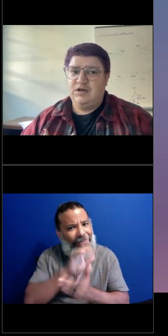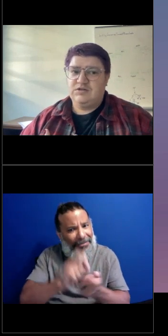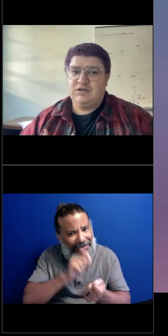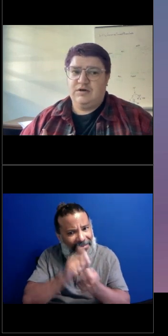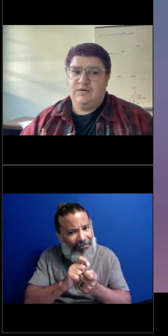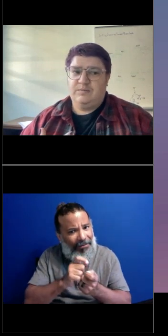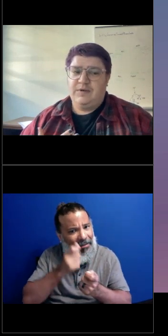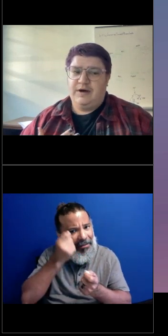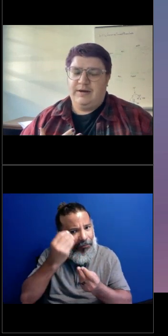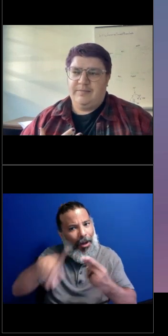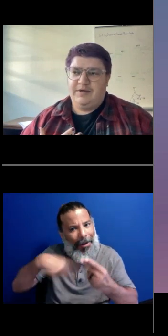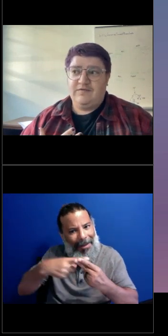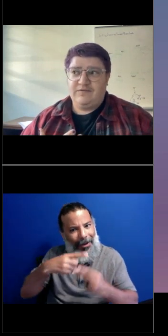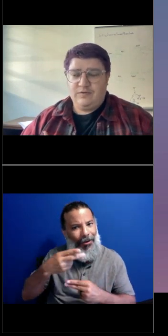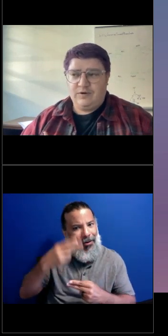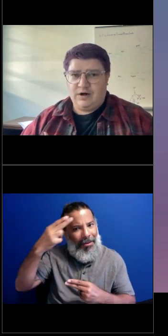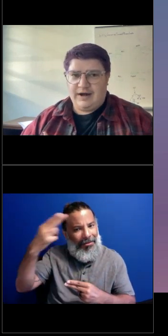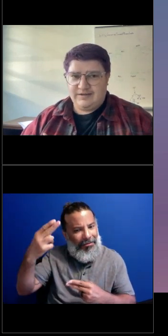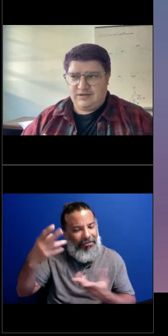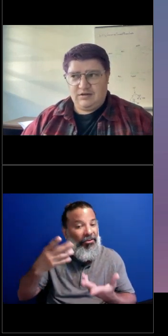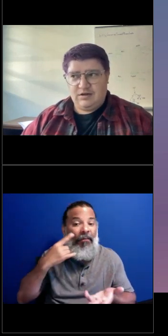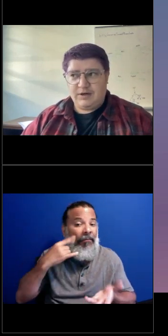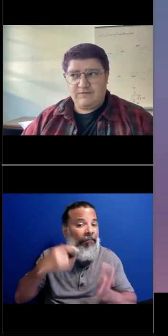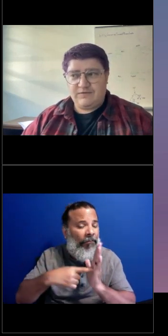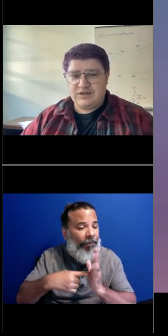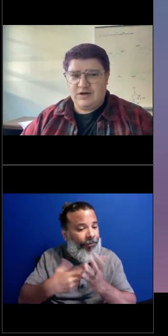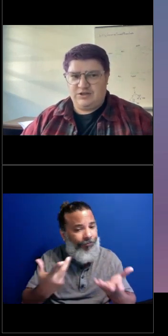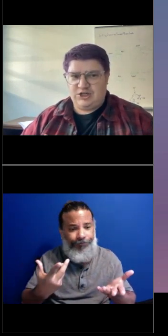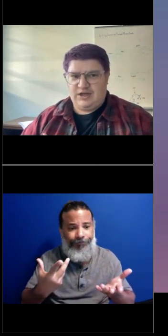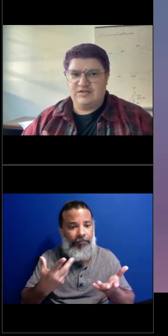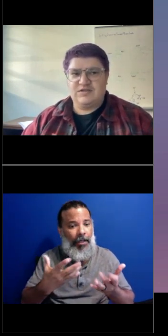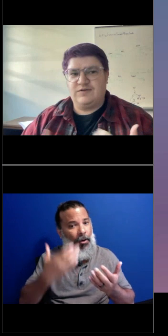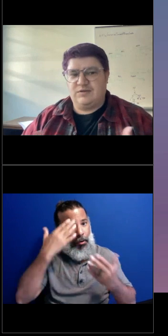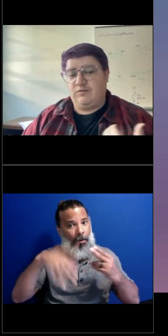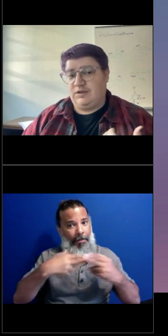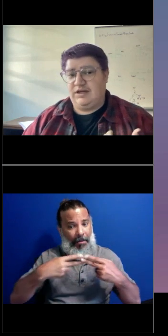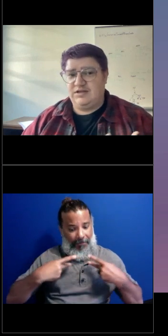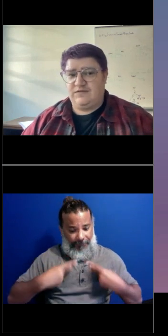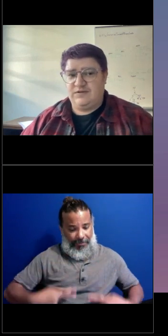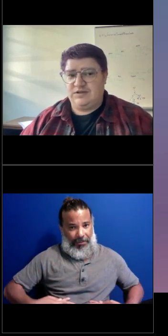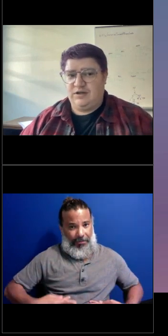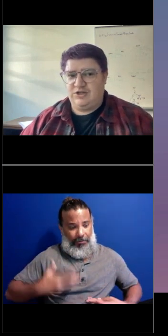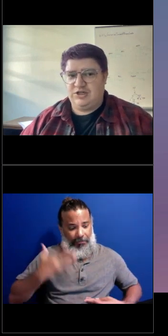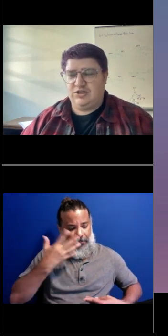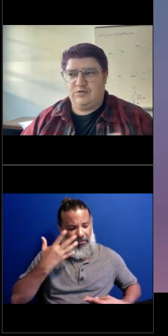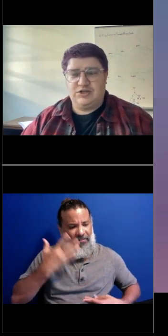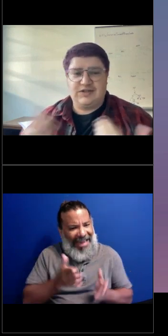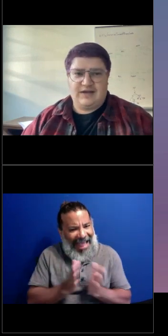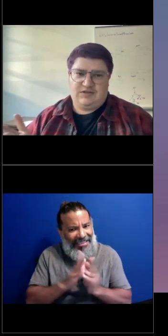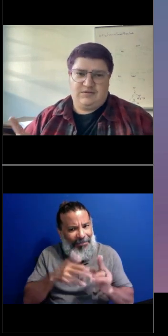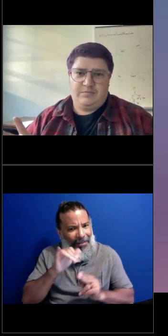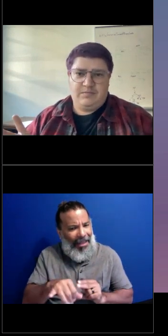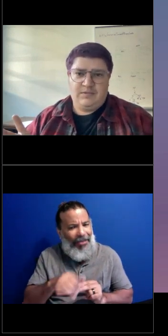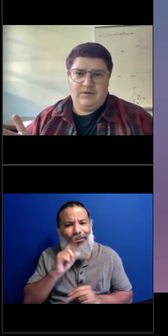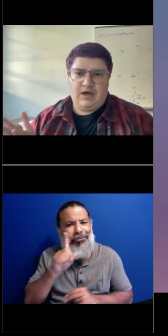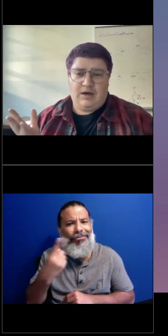hypothesis. So if you are asking about physiology, ask for something related to physiology. Don't just